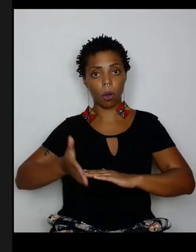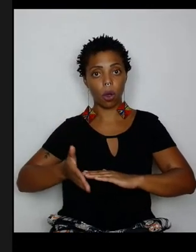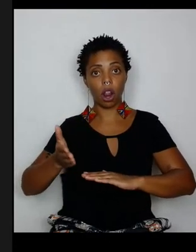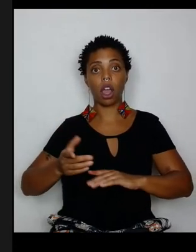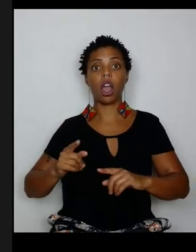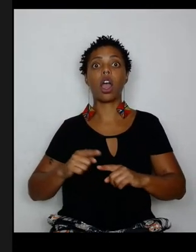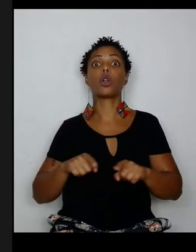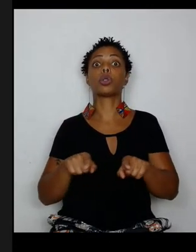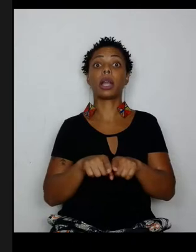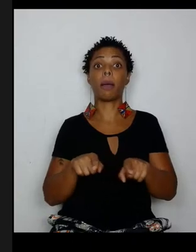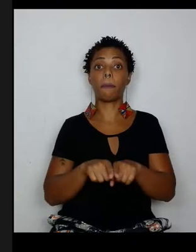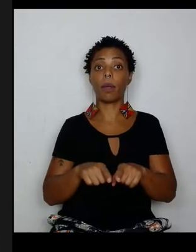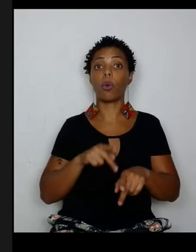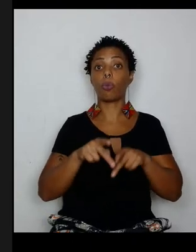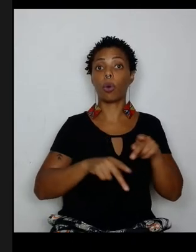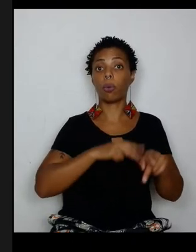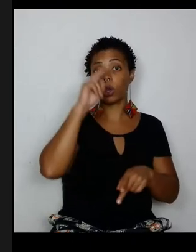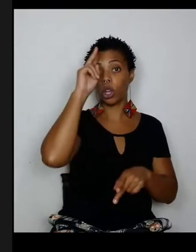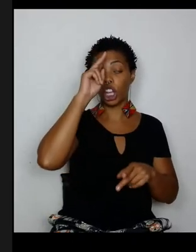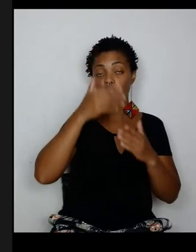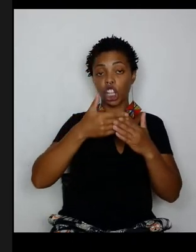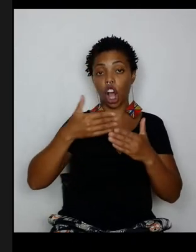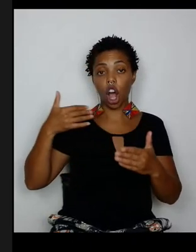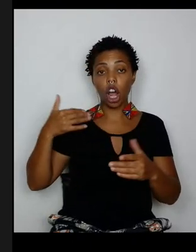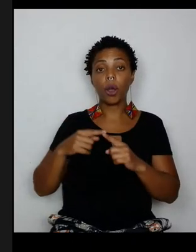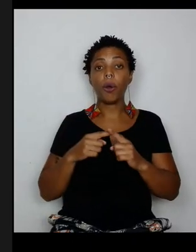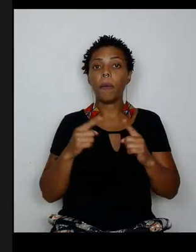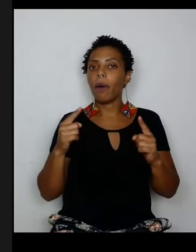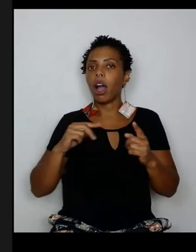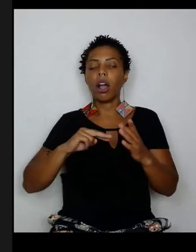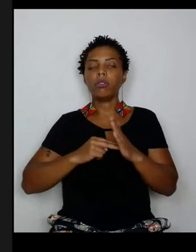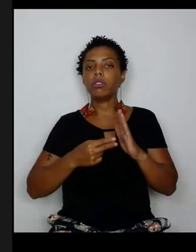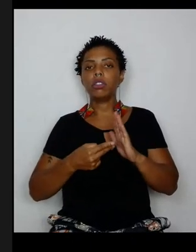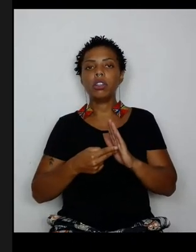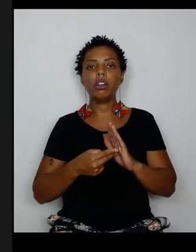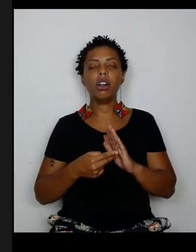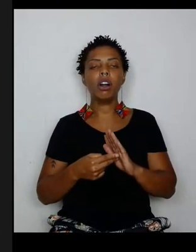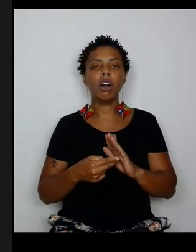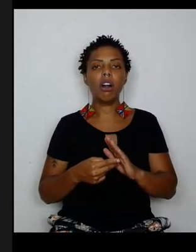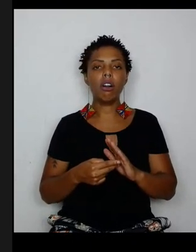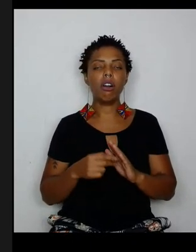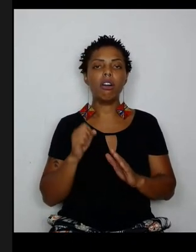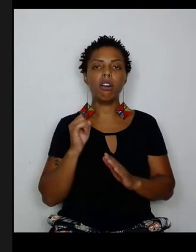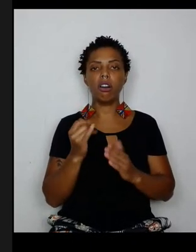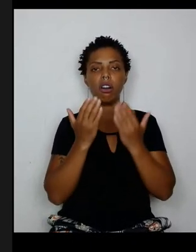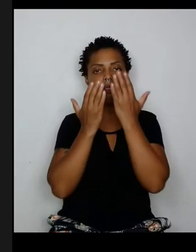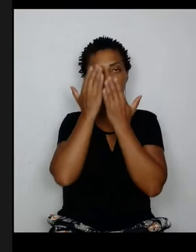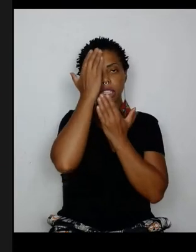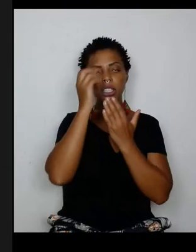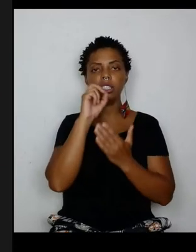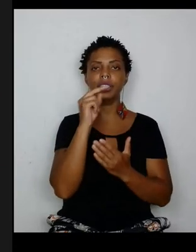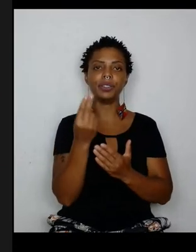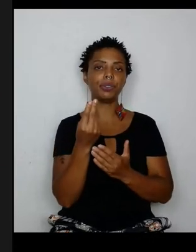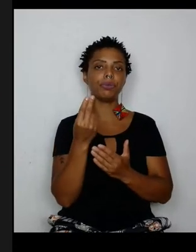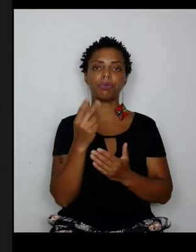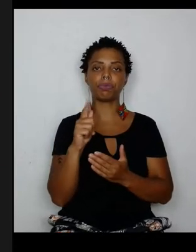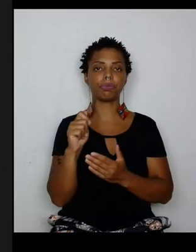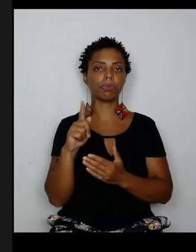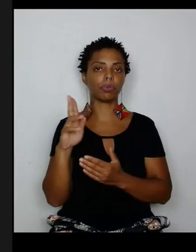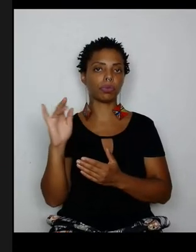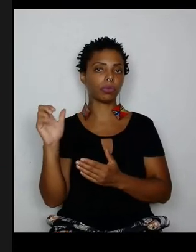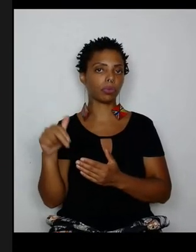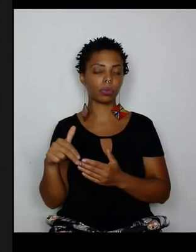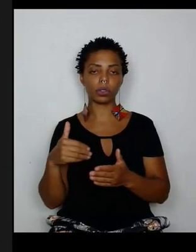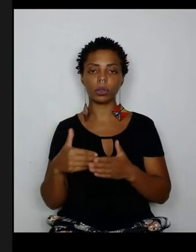in the case of whether it's picasso whether it's koga you want to say the art is out of